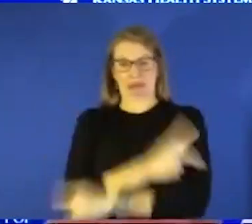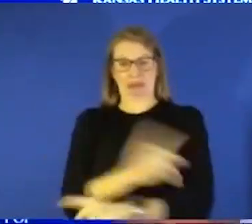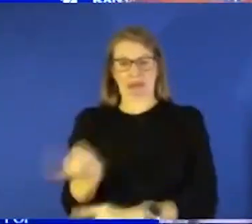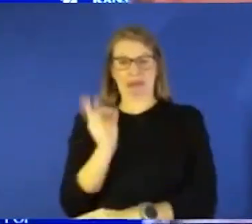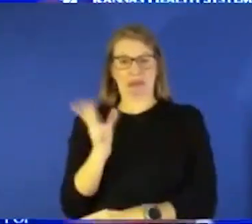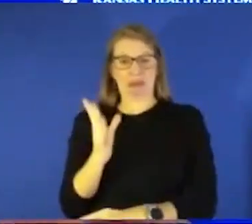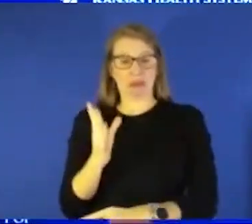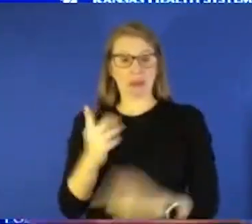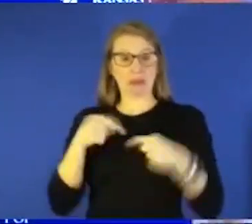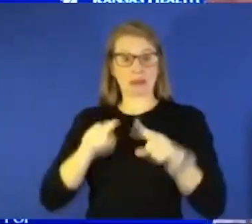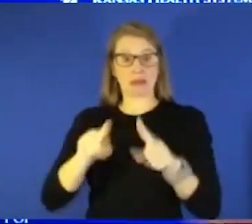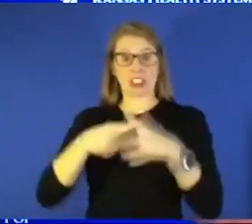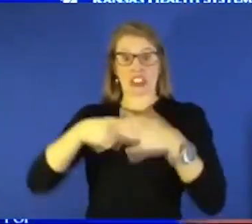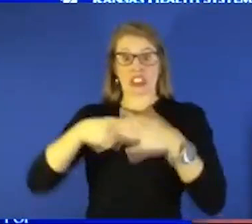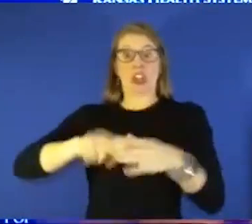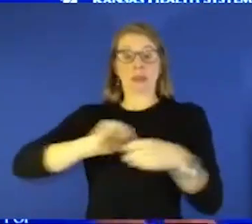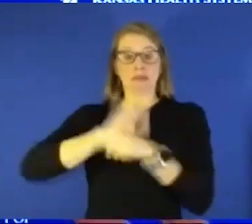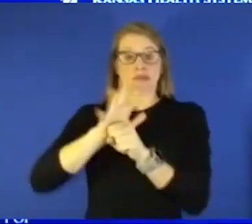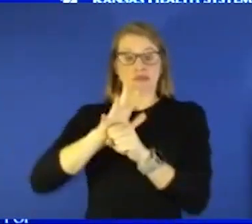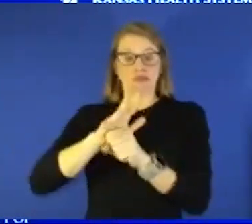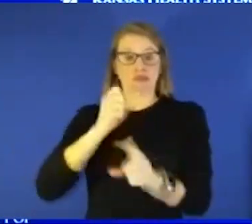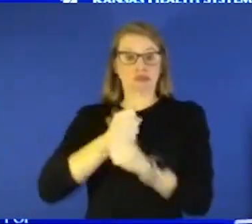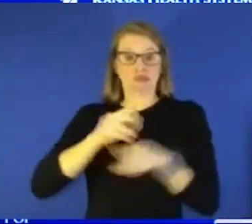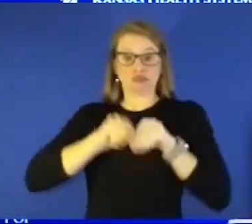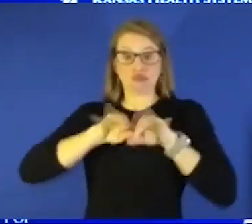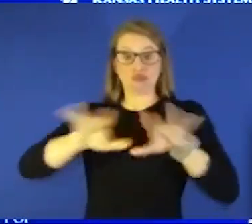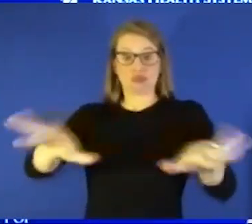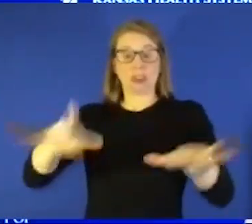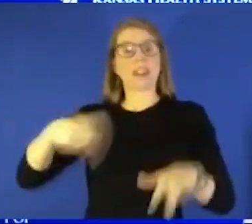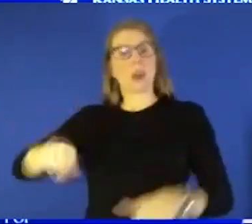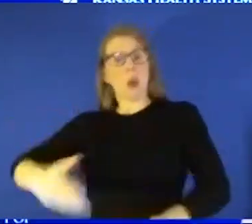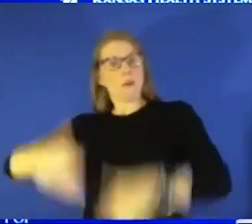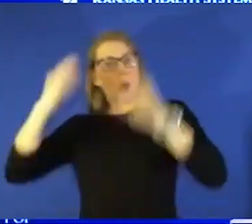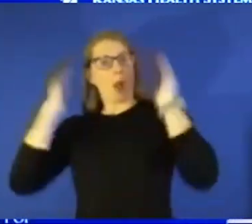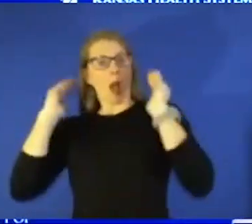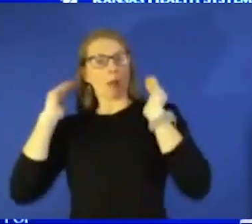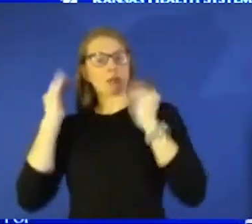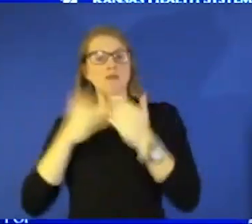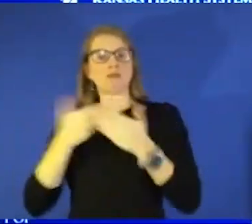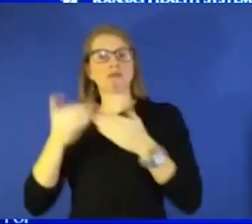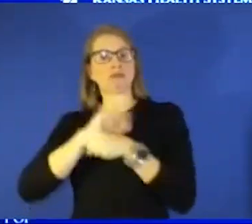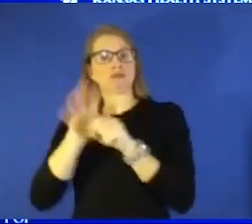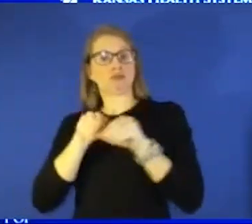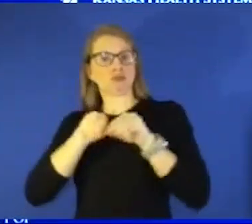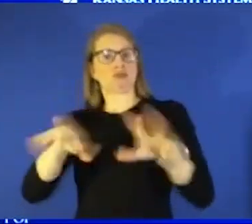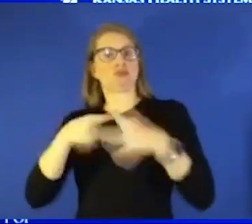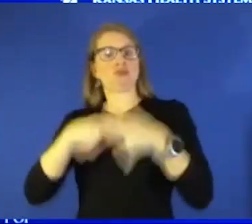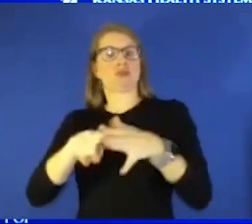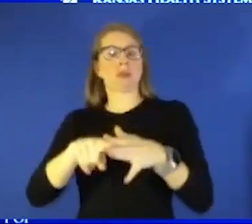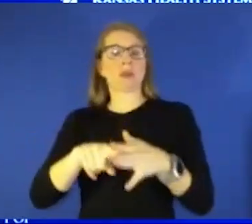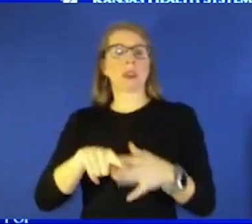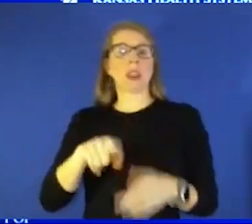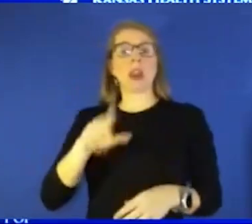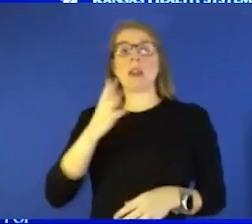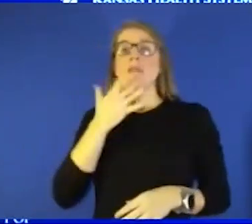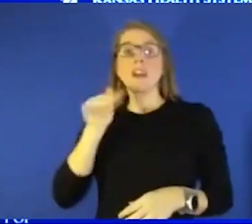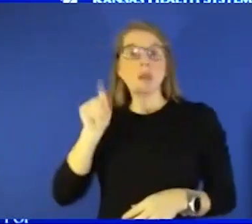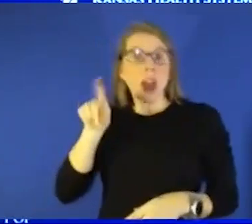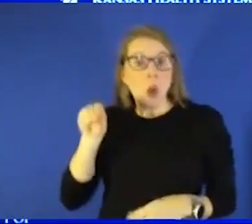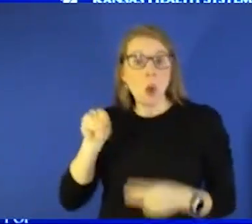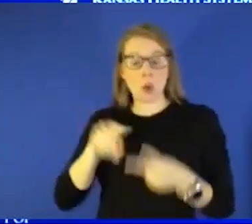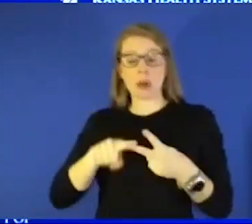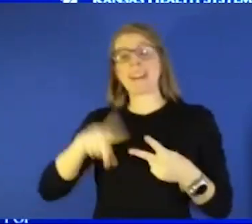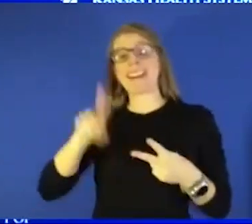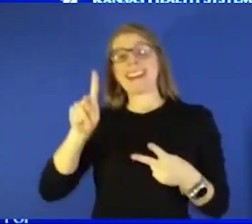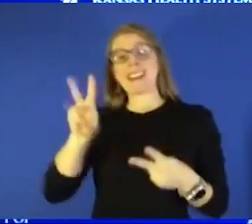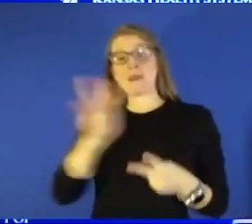when they were well overwhelmed so very early in the pandemic. Colorado's been bad. Kansas, western Kansas has been bad, the